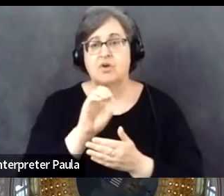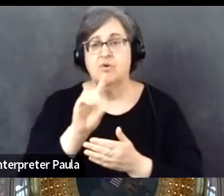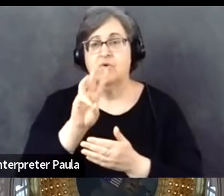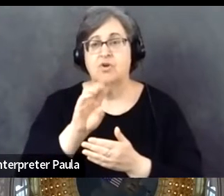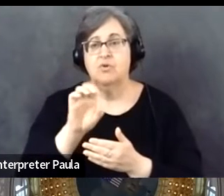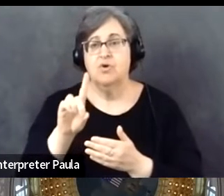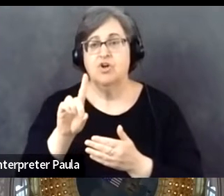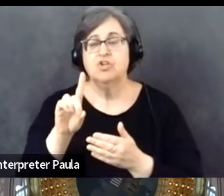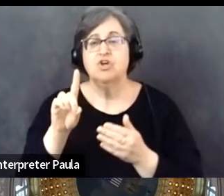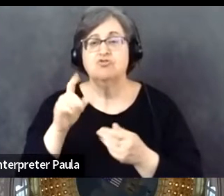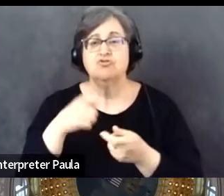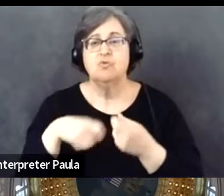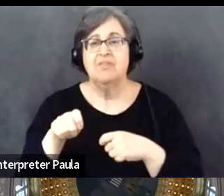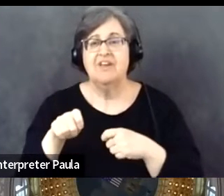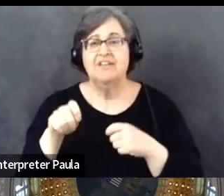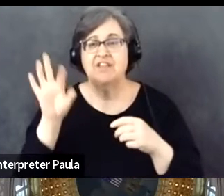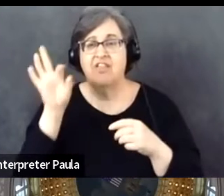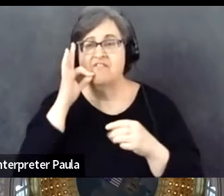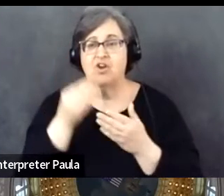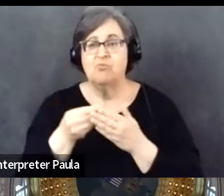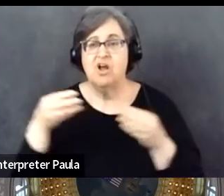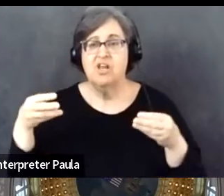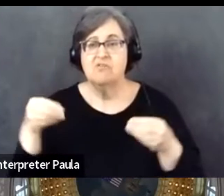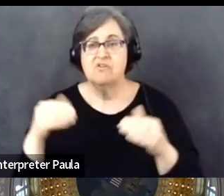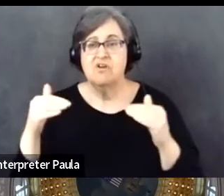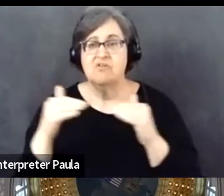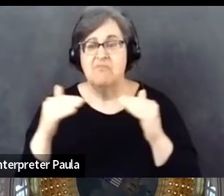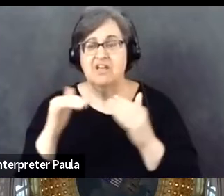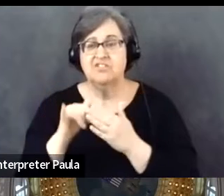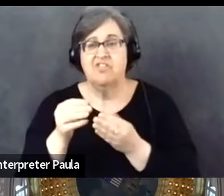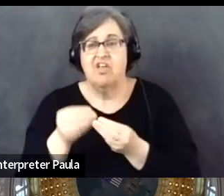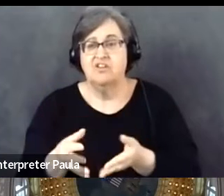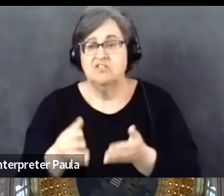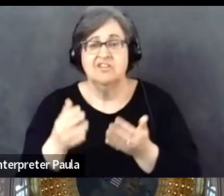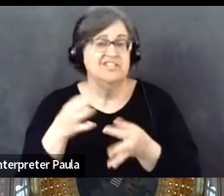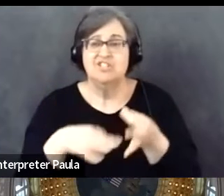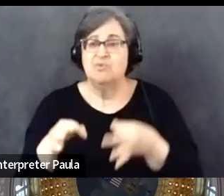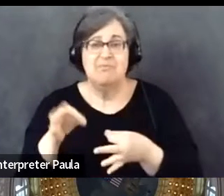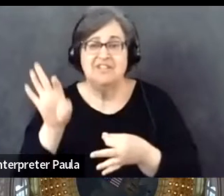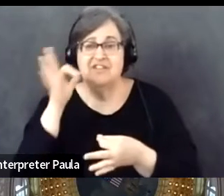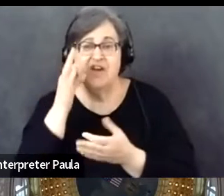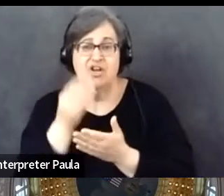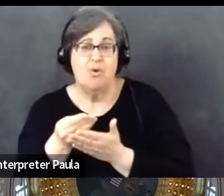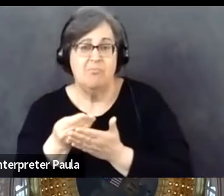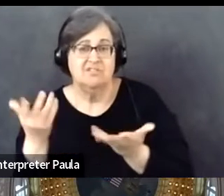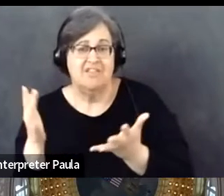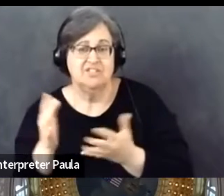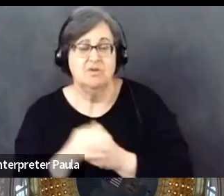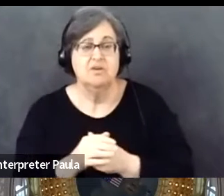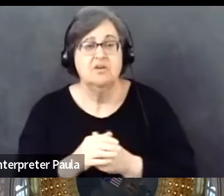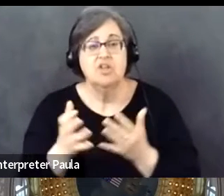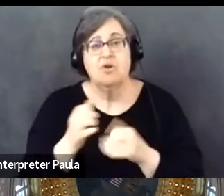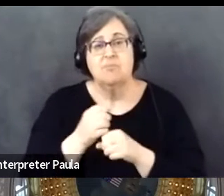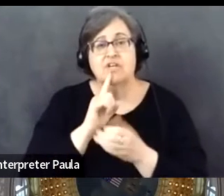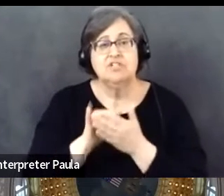they lost. So it's not really an increase, it's just replacing the federal funds they won't have. But they want to make sure that those are